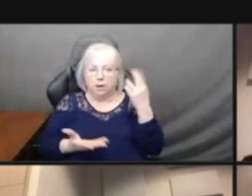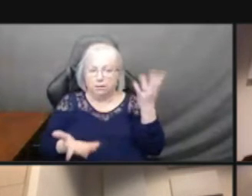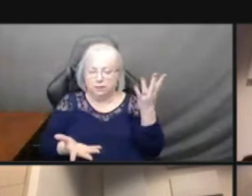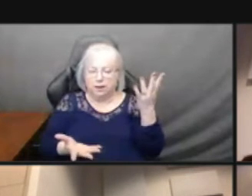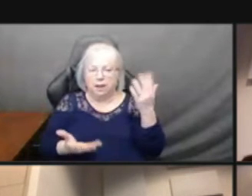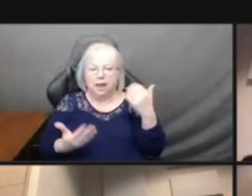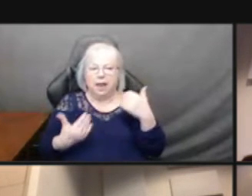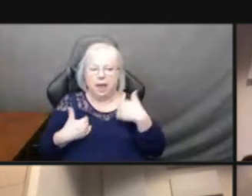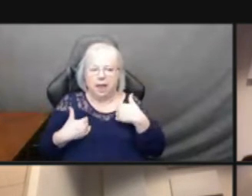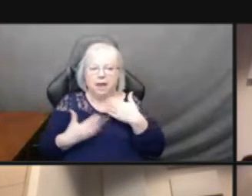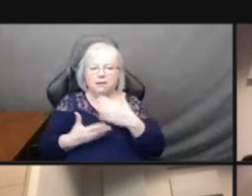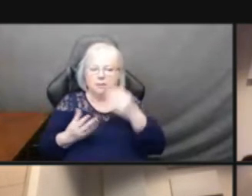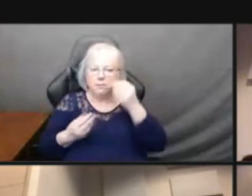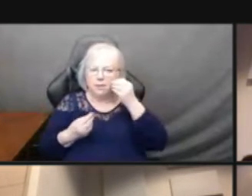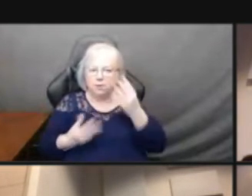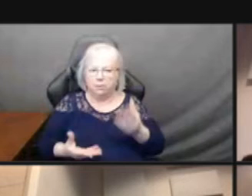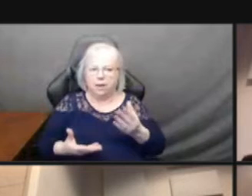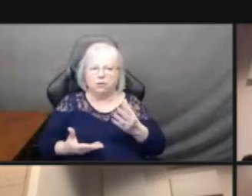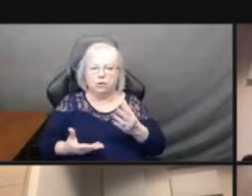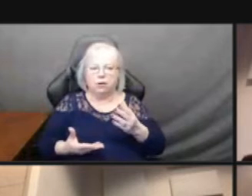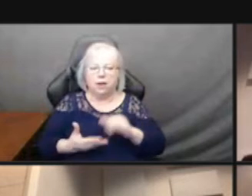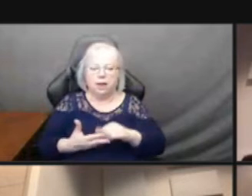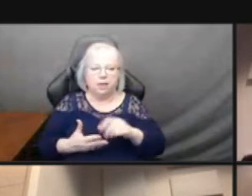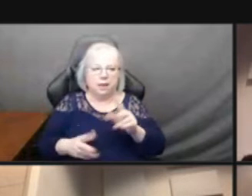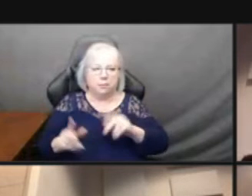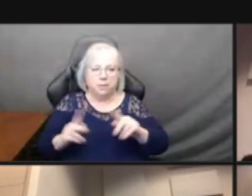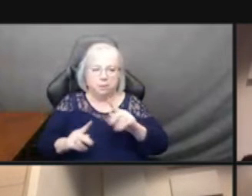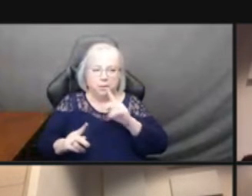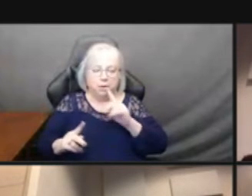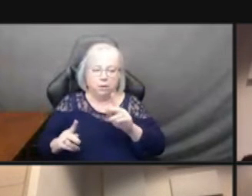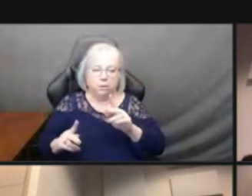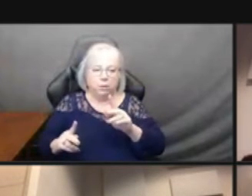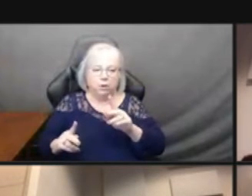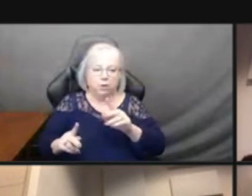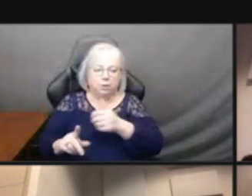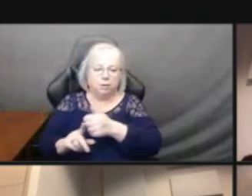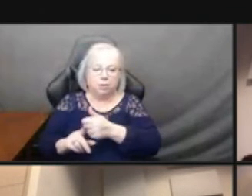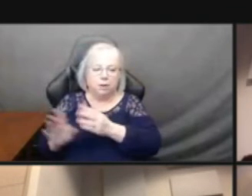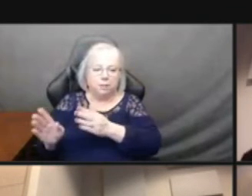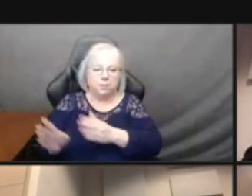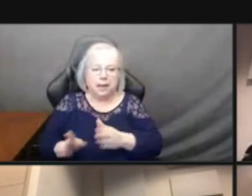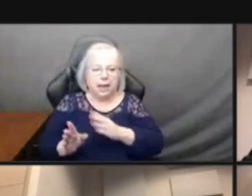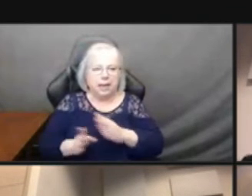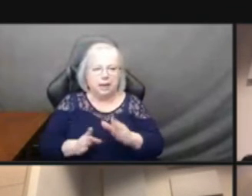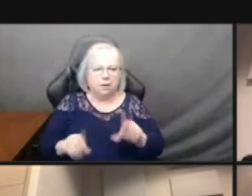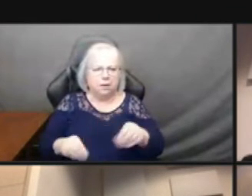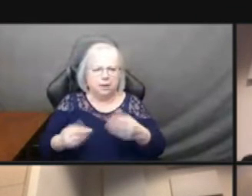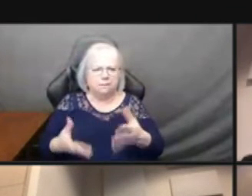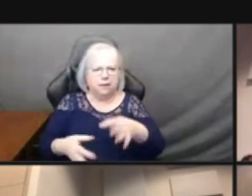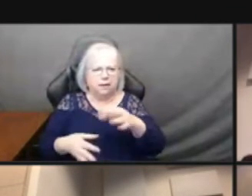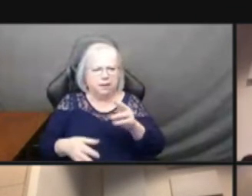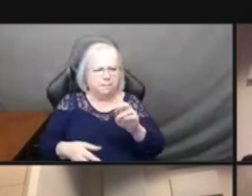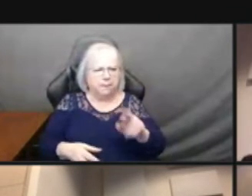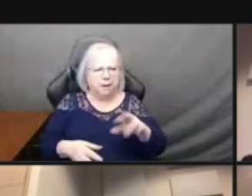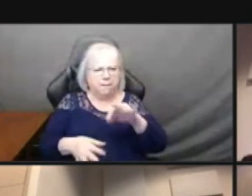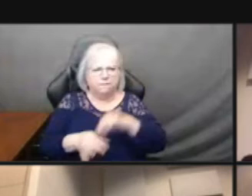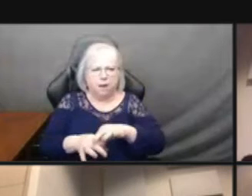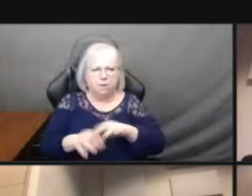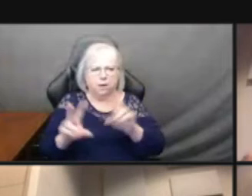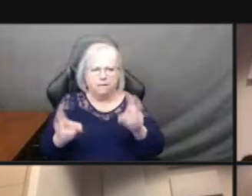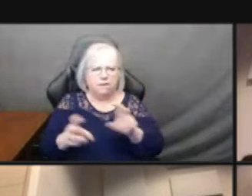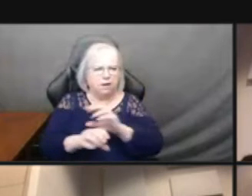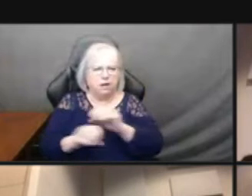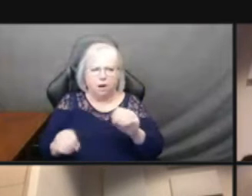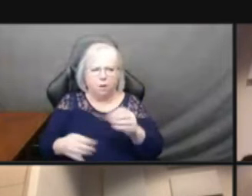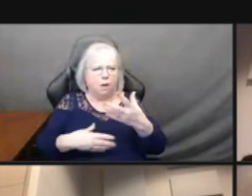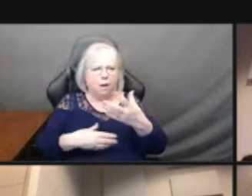some information that they was planning on giving the mayor a vote of no confidence. And